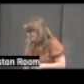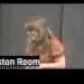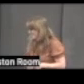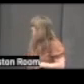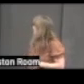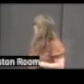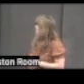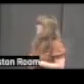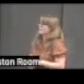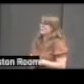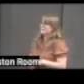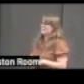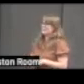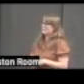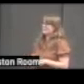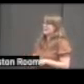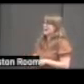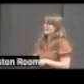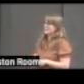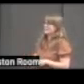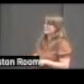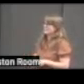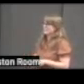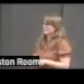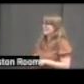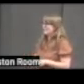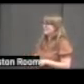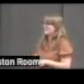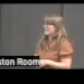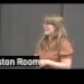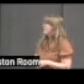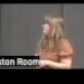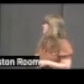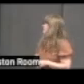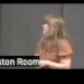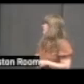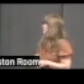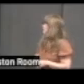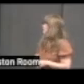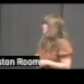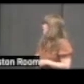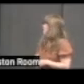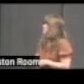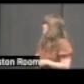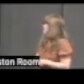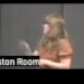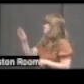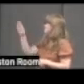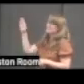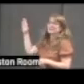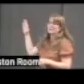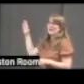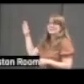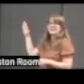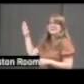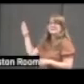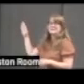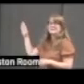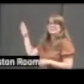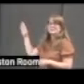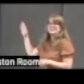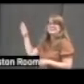And then this is my daughter. We were watched a lot culturally. I have a redheaded daughter. So this is her walking by